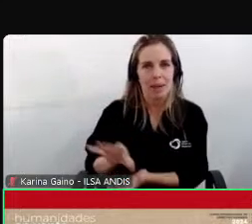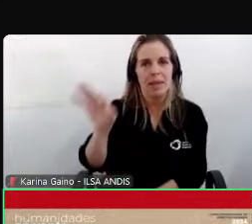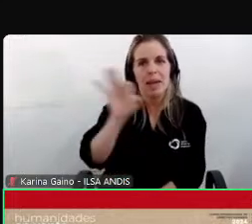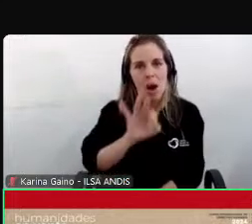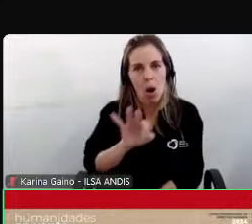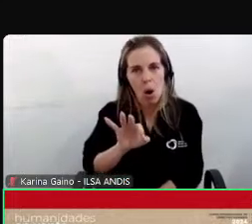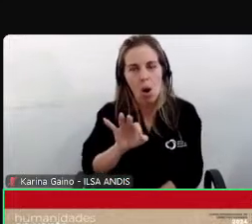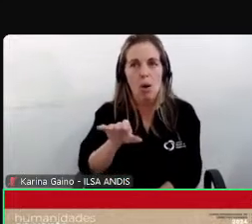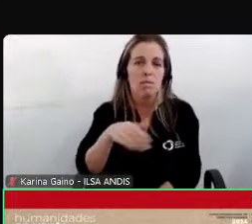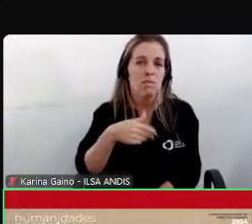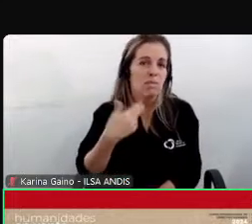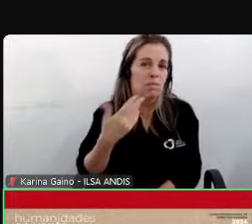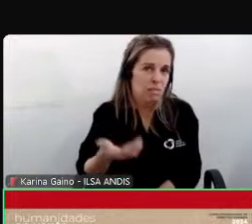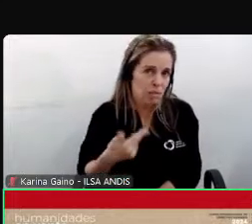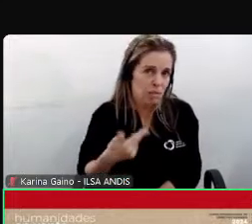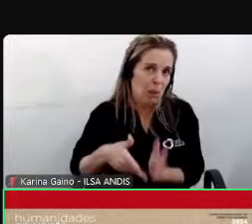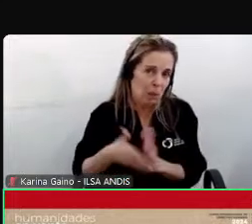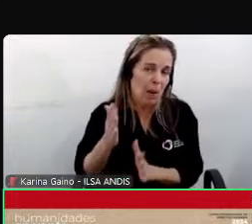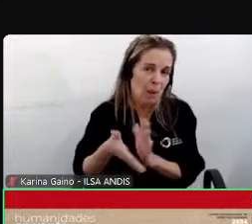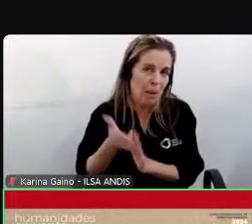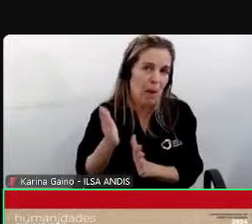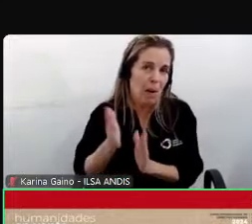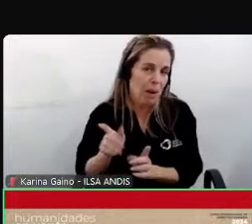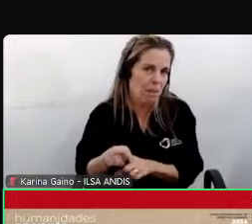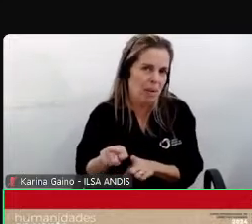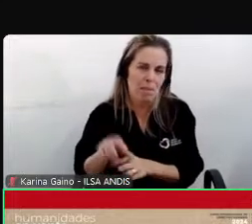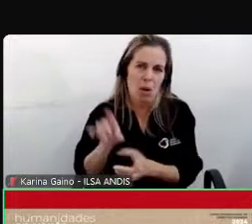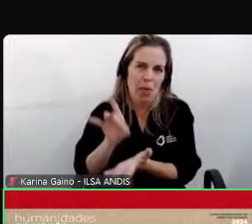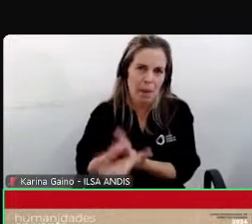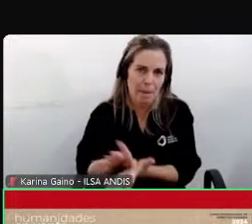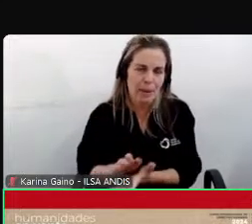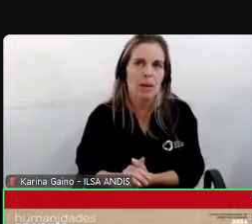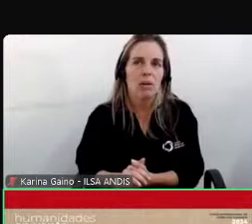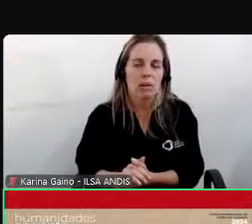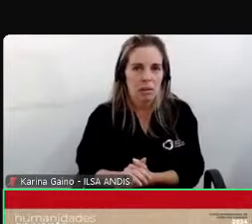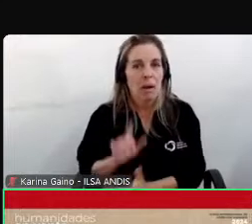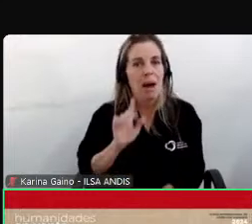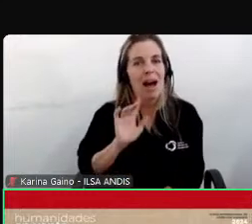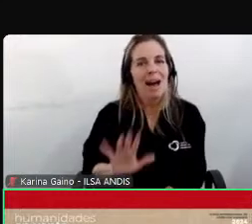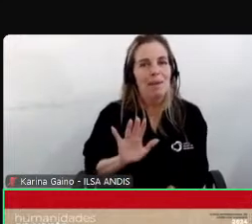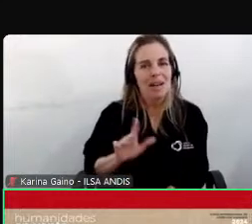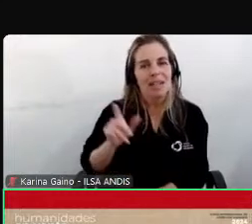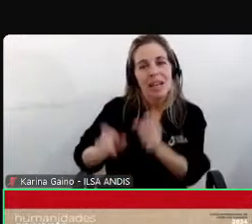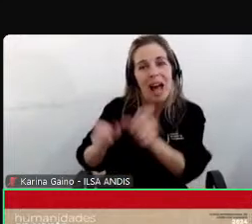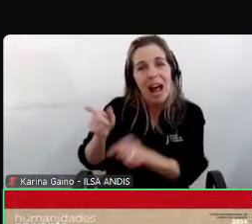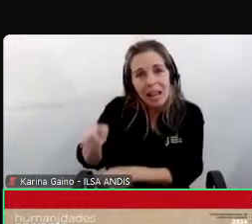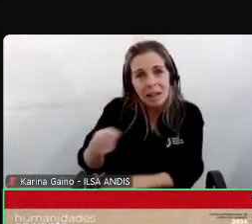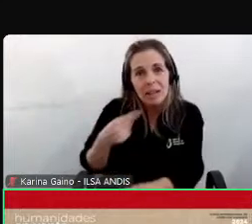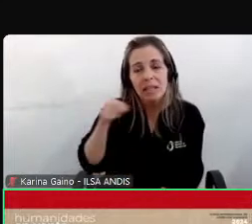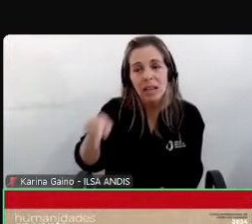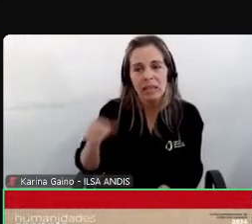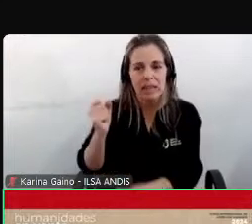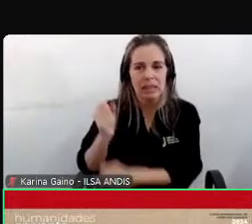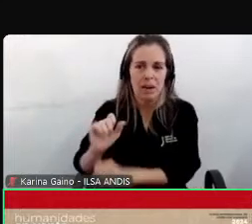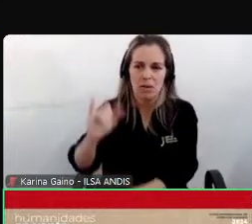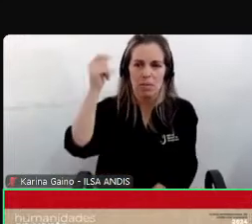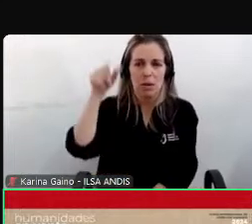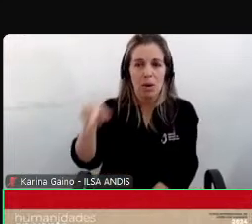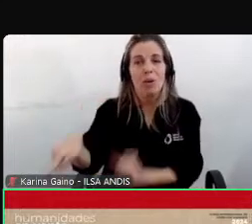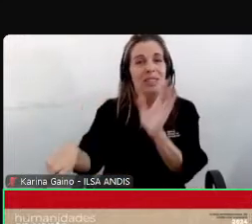blacklisting, telling workers that they're not going to get any job in a specific sector, for example, can be very powerful as